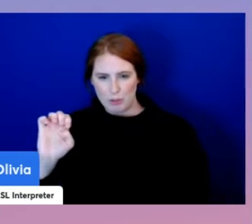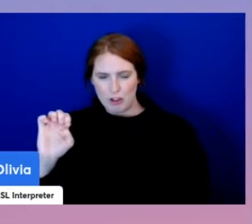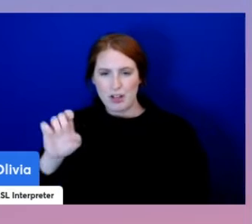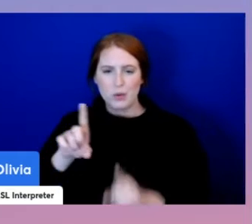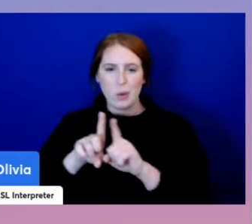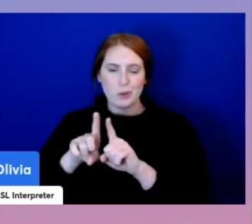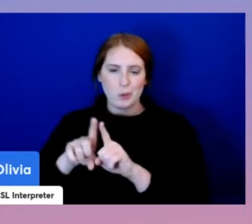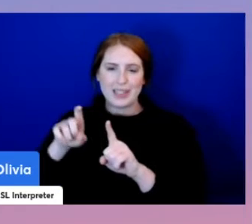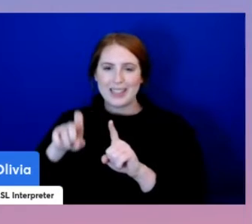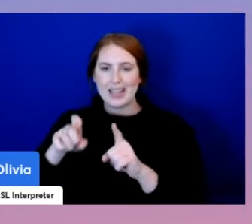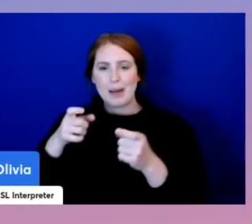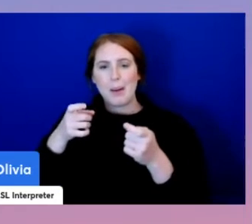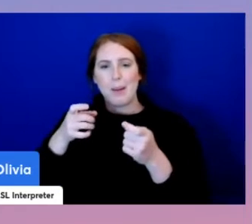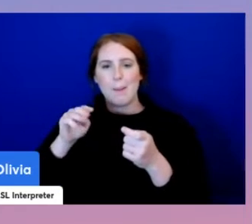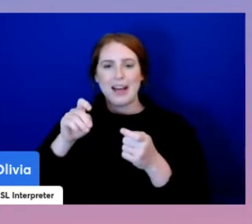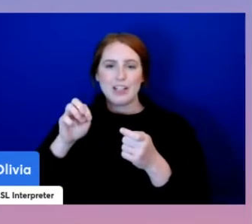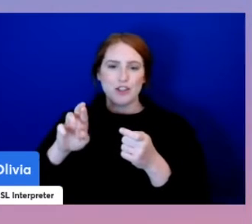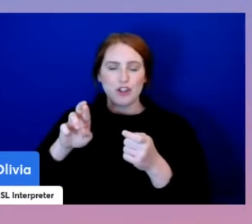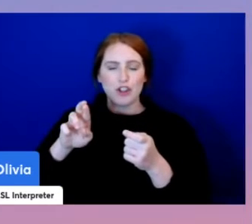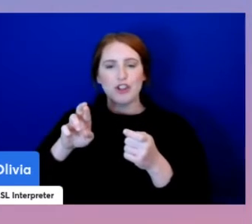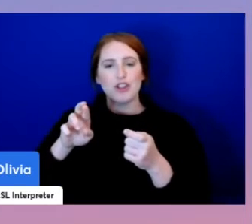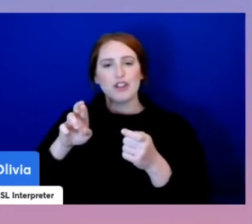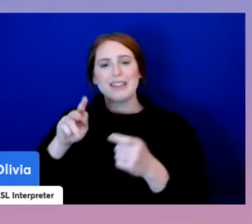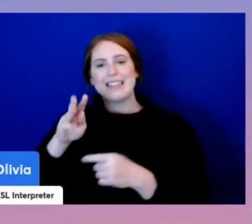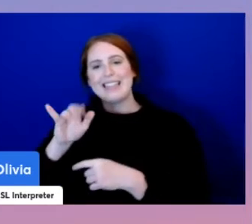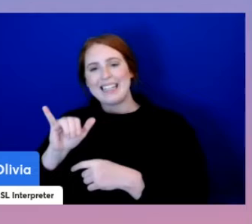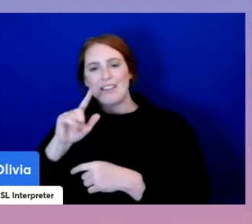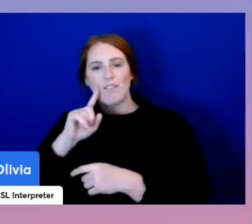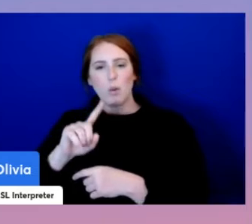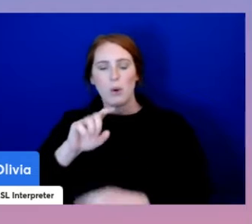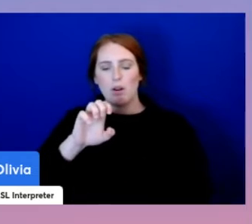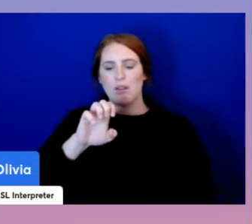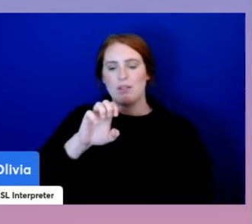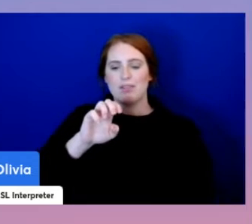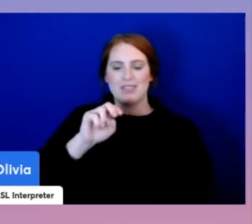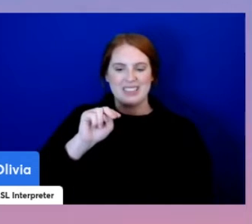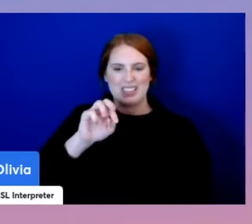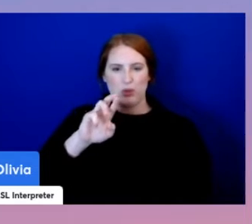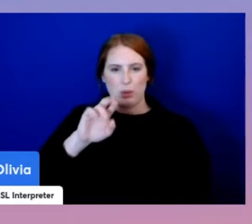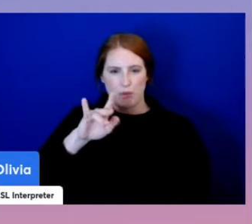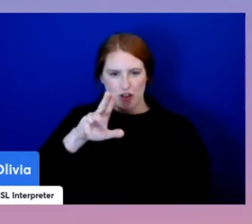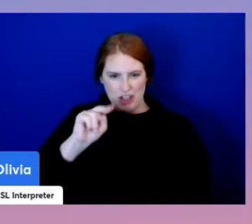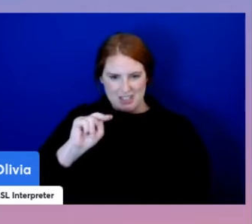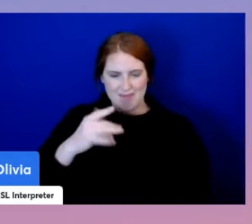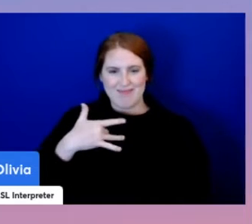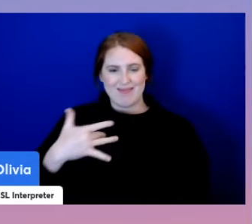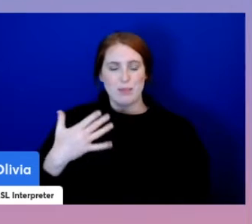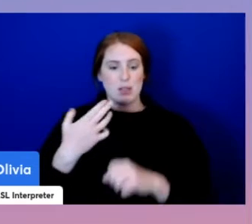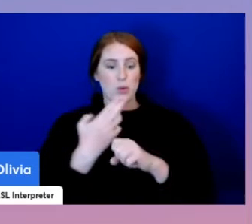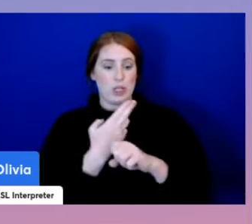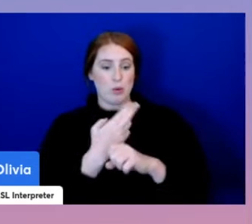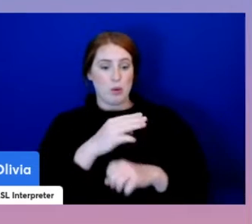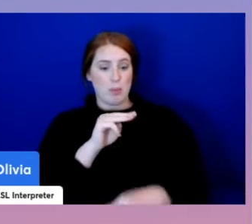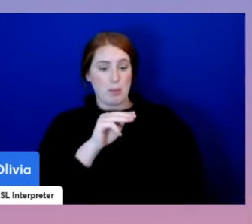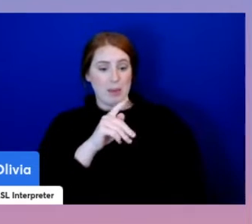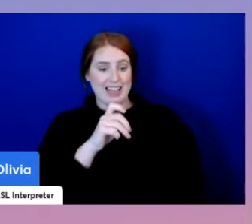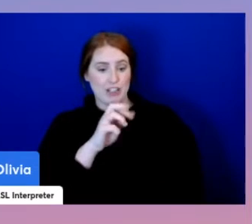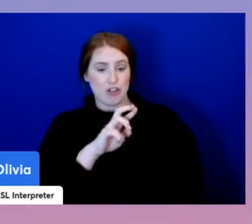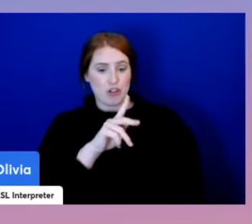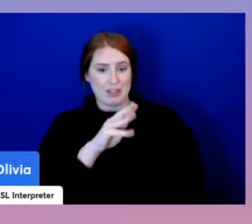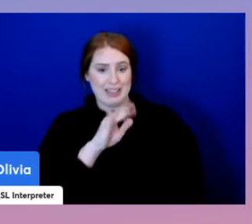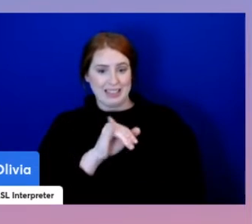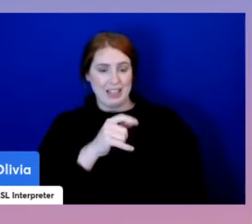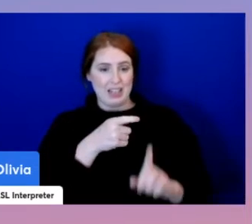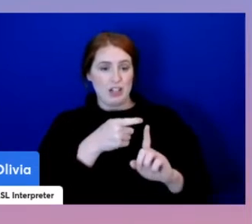for the encrypt. So normally we use the master key from link integrate to